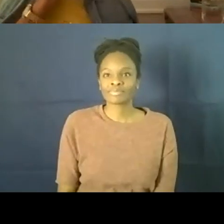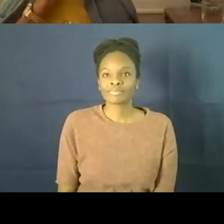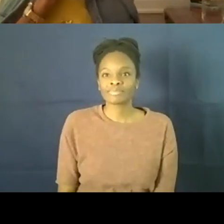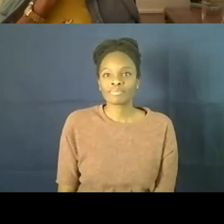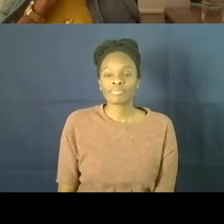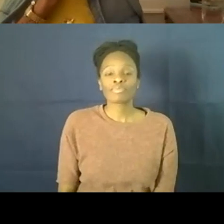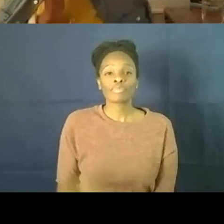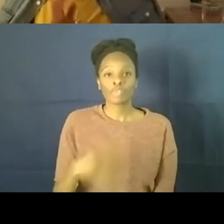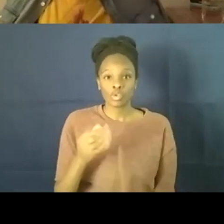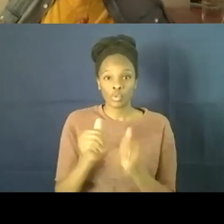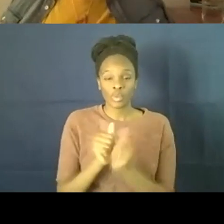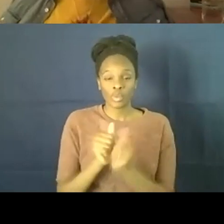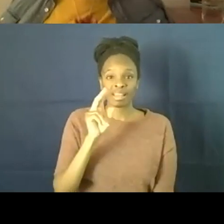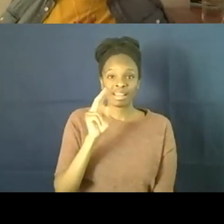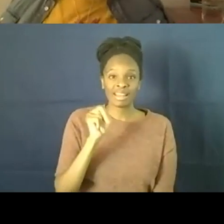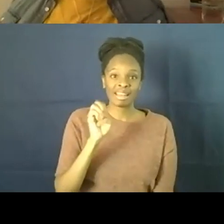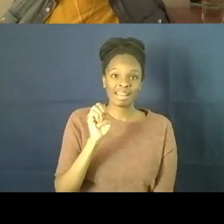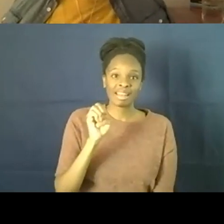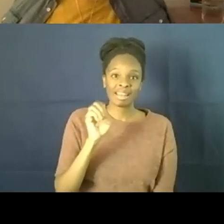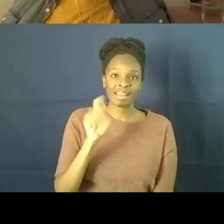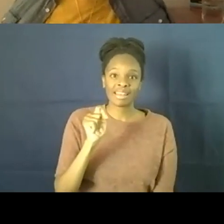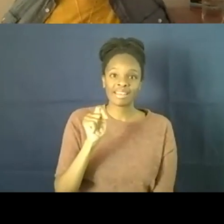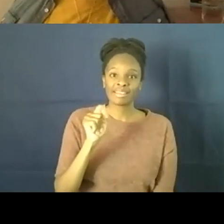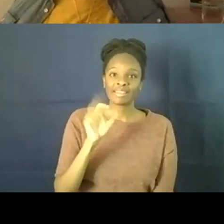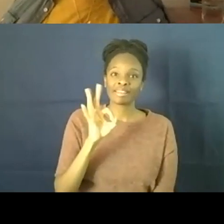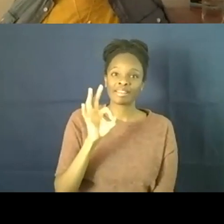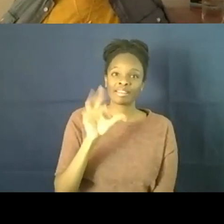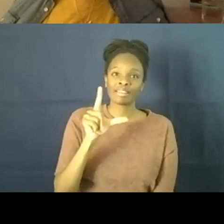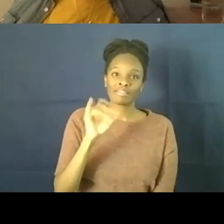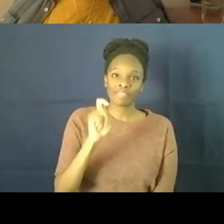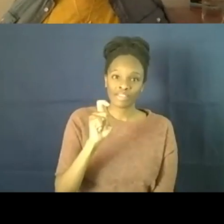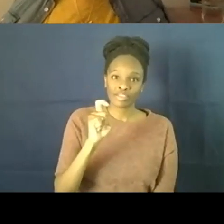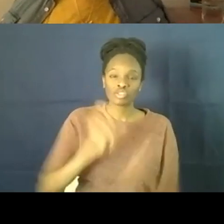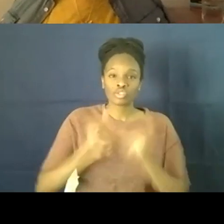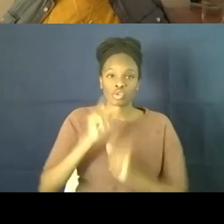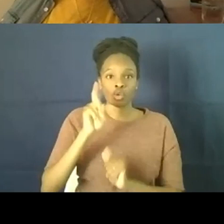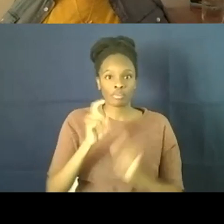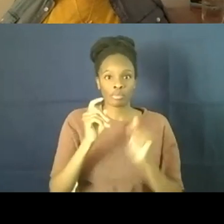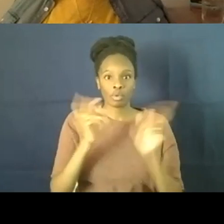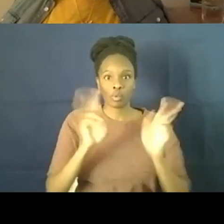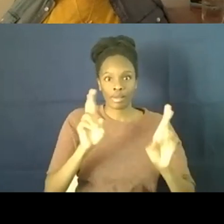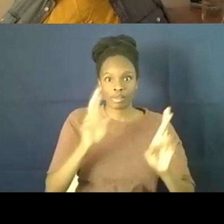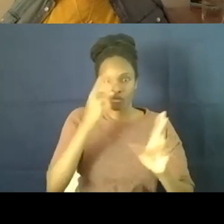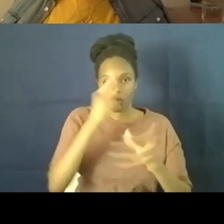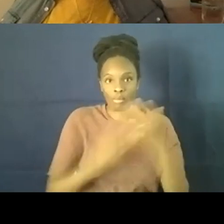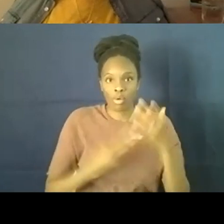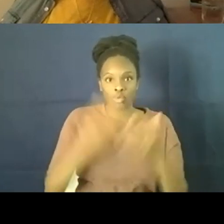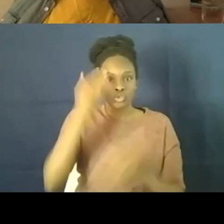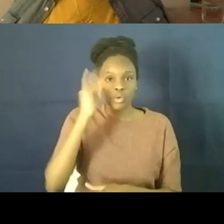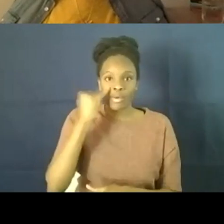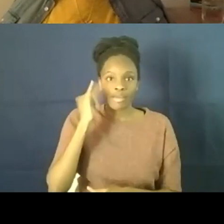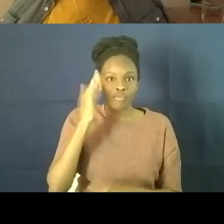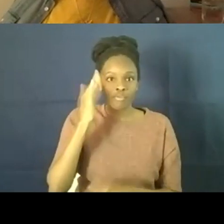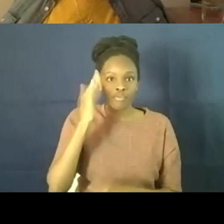being at a Netflix show, you kind of have to prepare for both cases because we would never know if we were being renewed at the end of